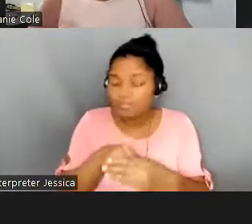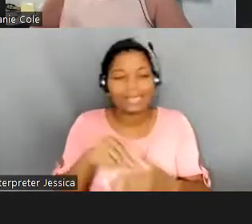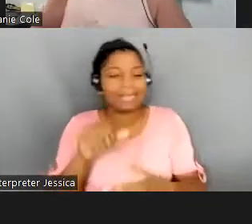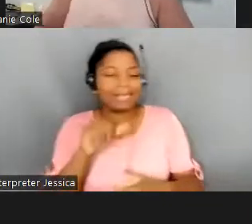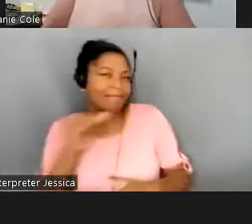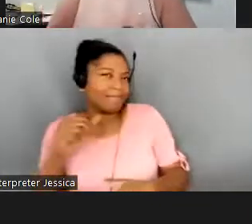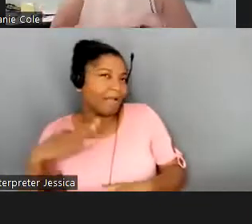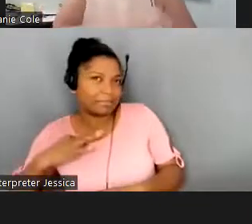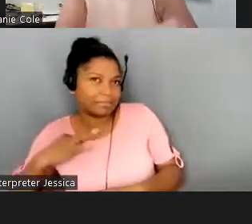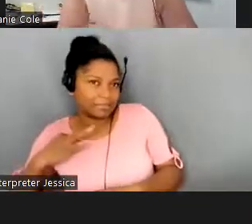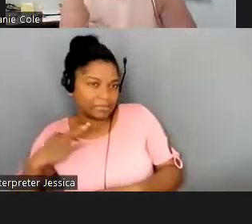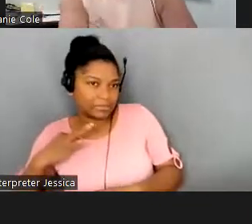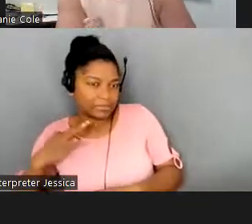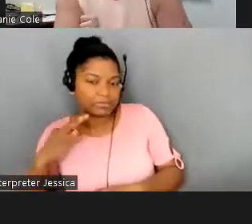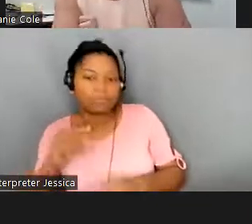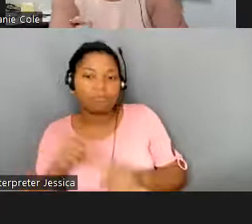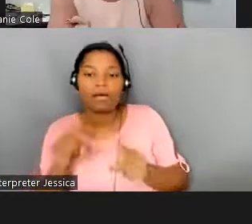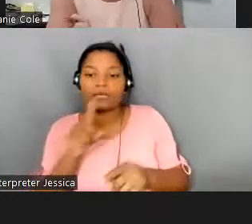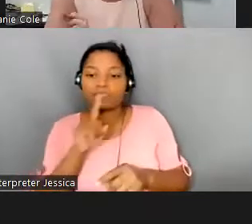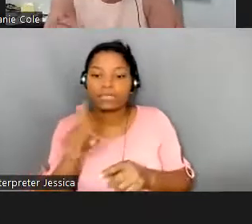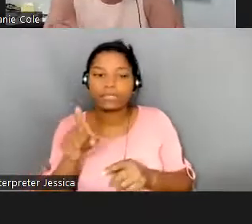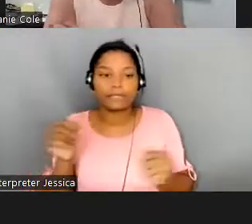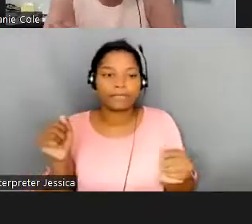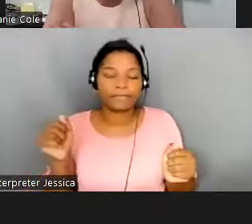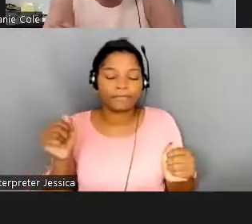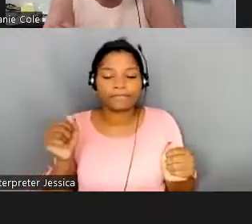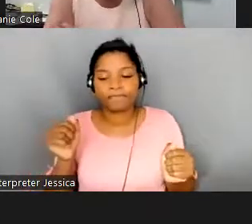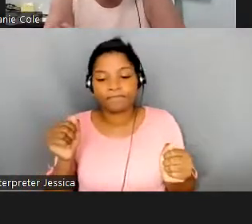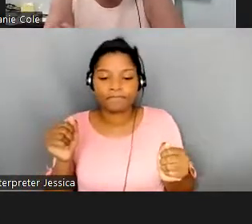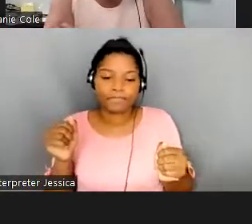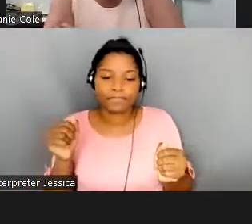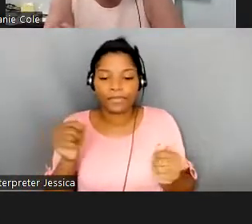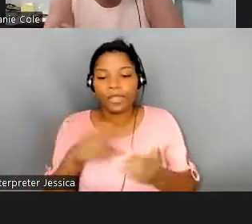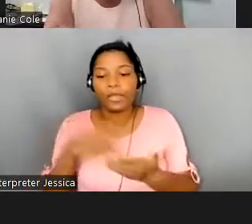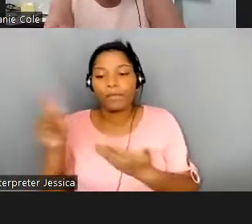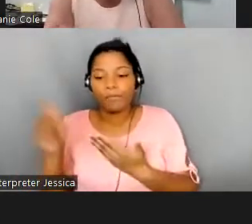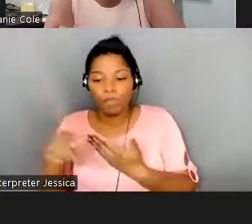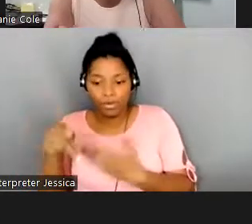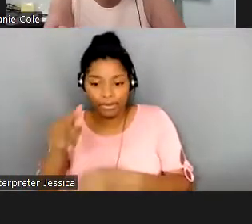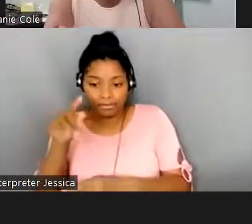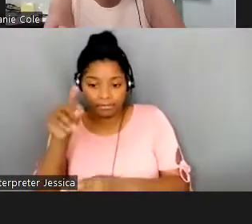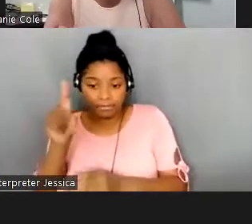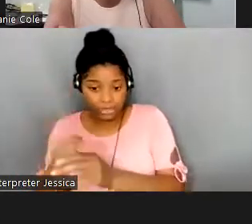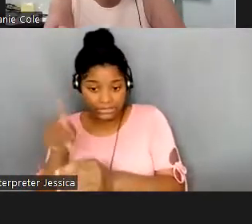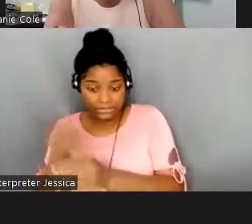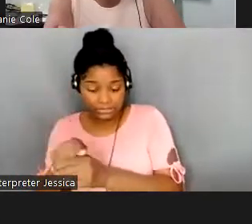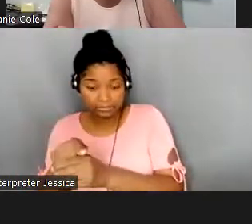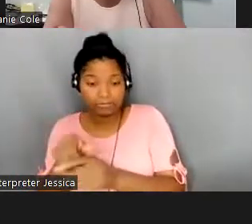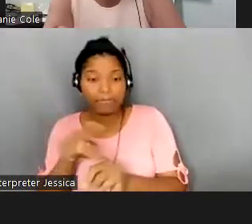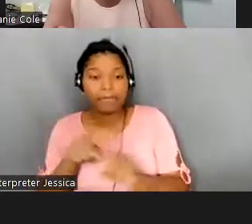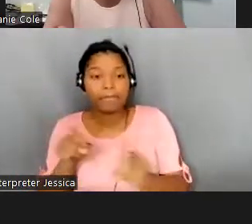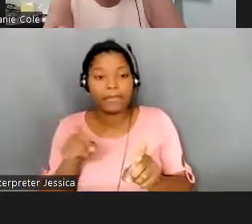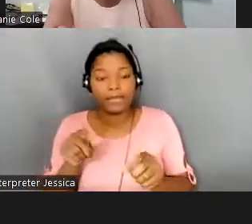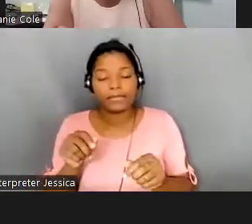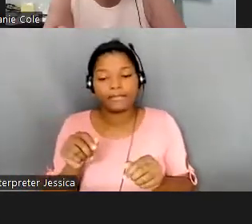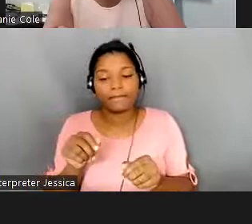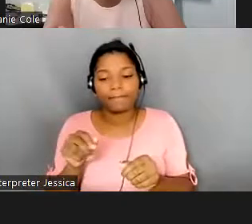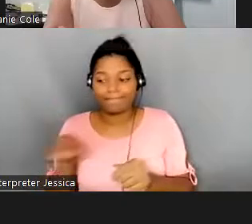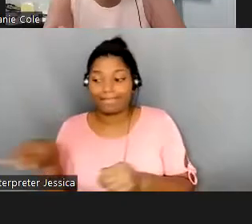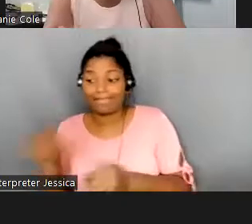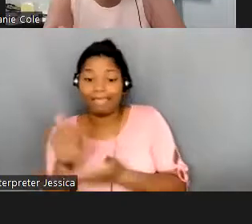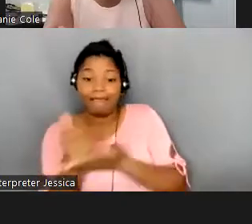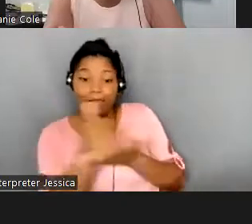think this goes for all people, not so much as volunteers, as program participants, as people who are helping